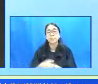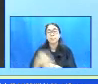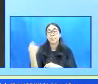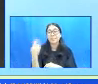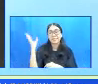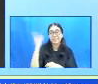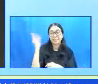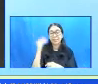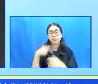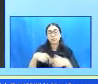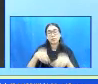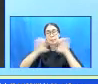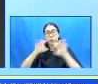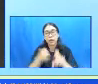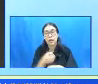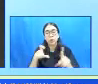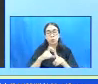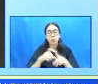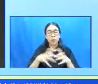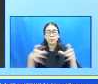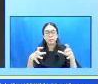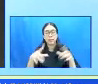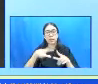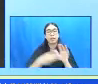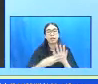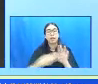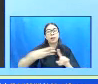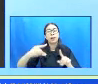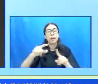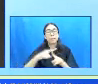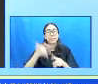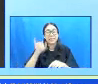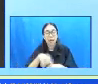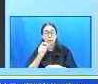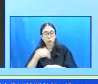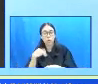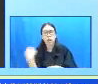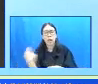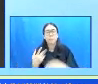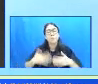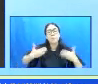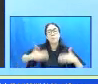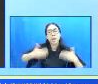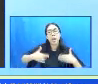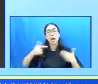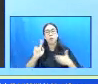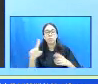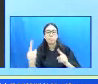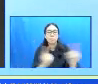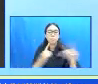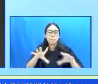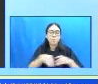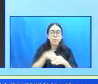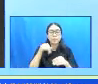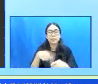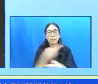words. We are very happy to have here today with us 3 of our civil society partners, and